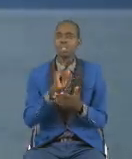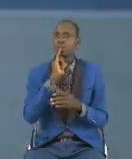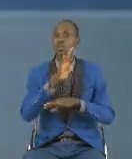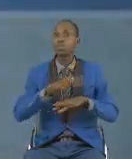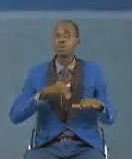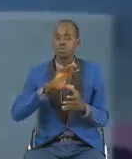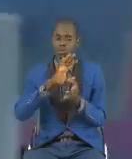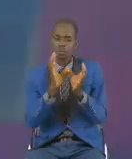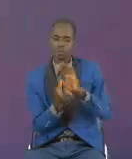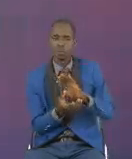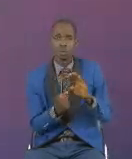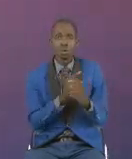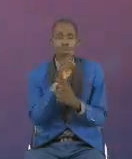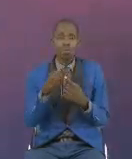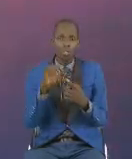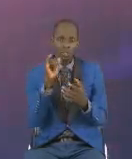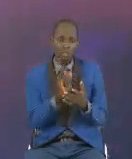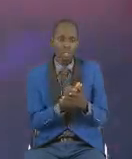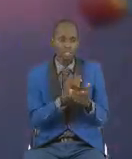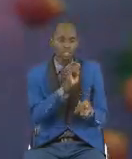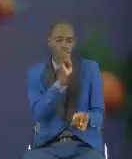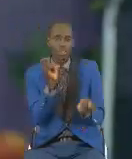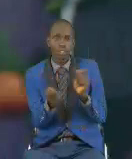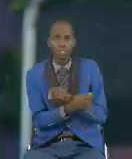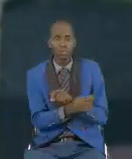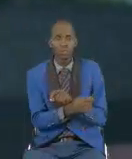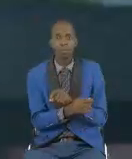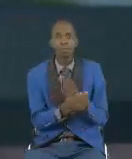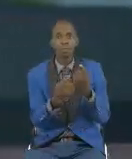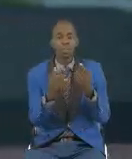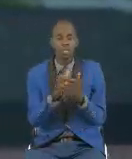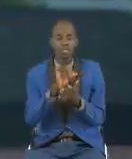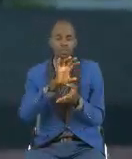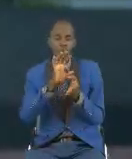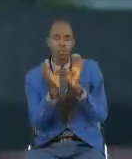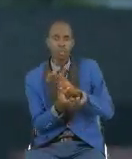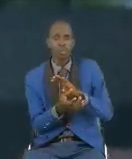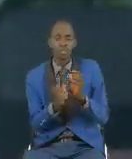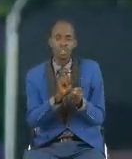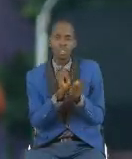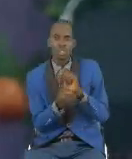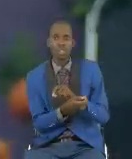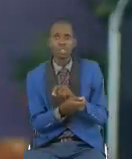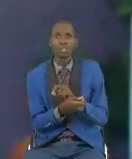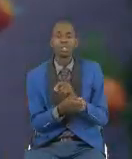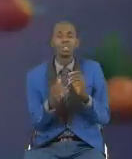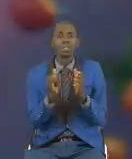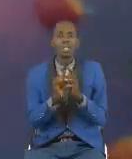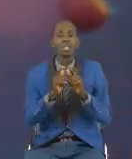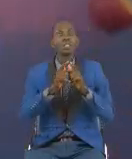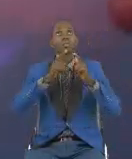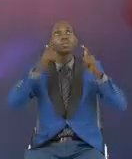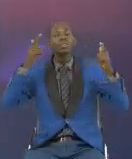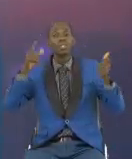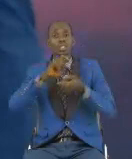that transition, transformation, conversion, change, supernatural change has